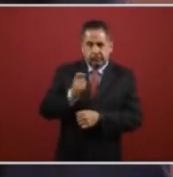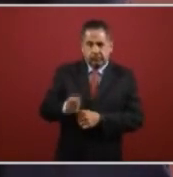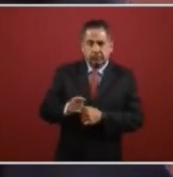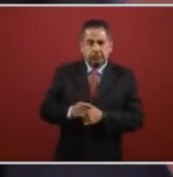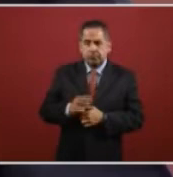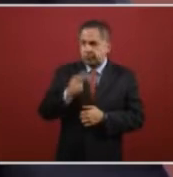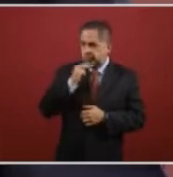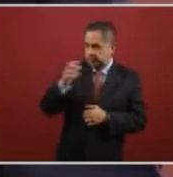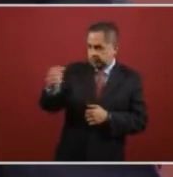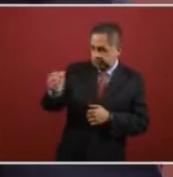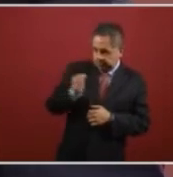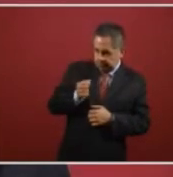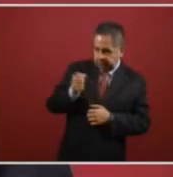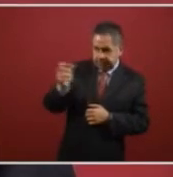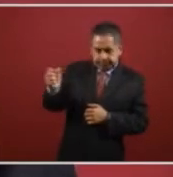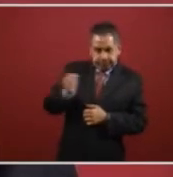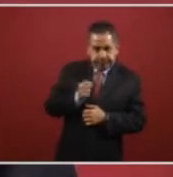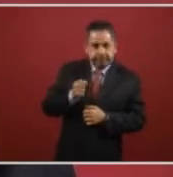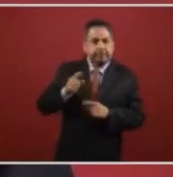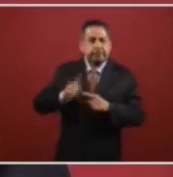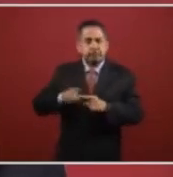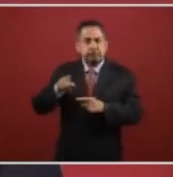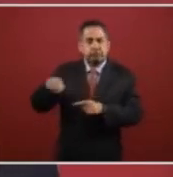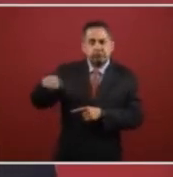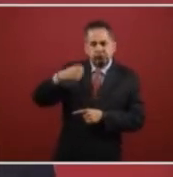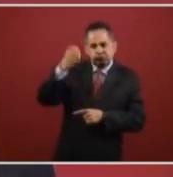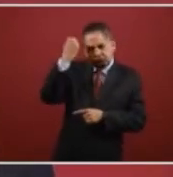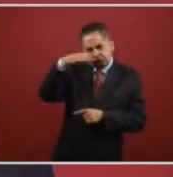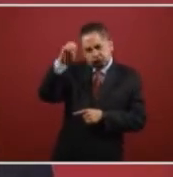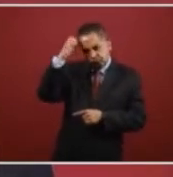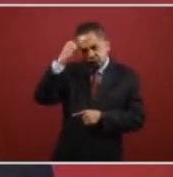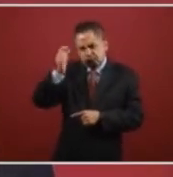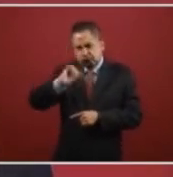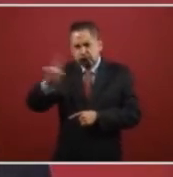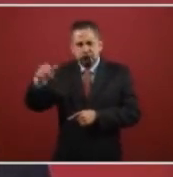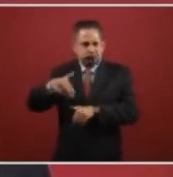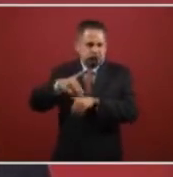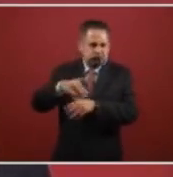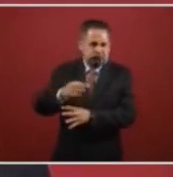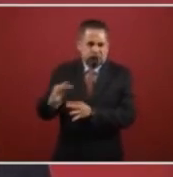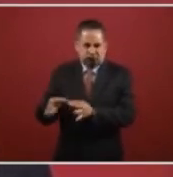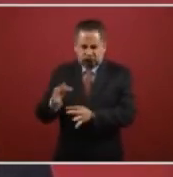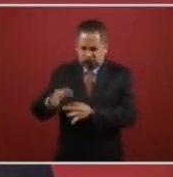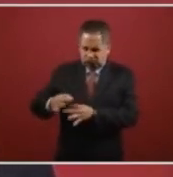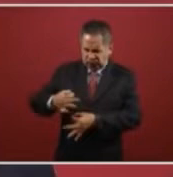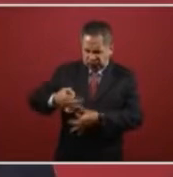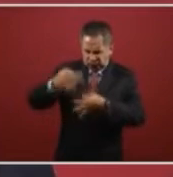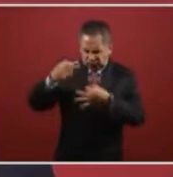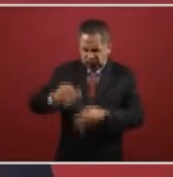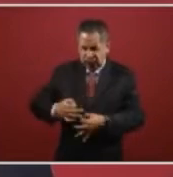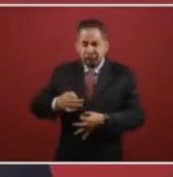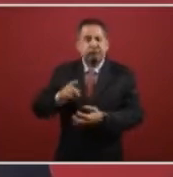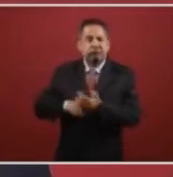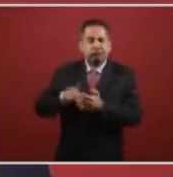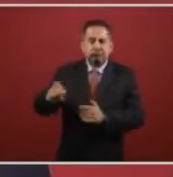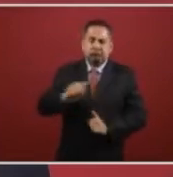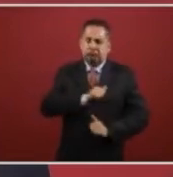So now we're utilizing the professional experience,